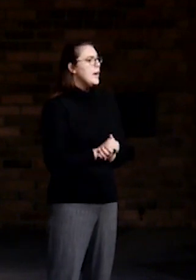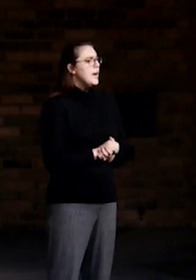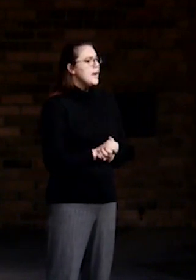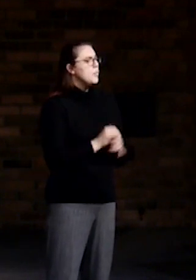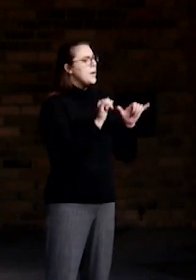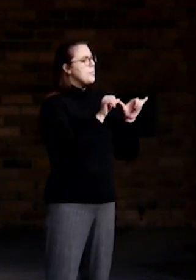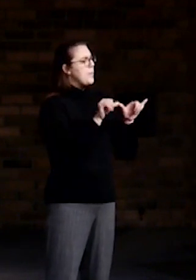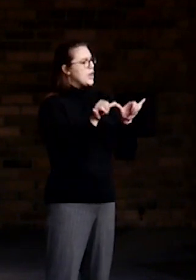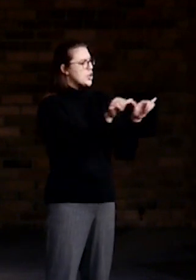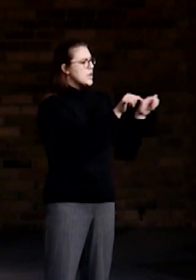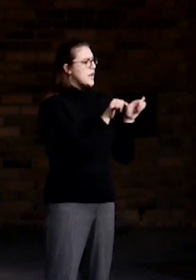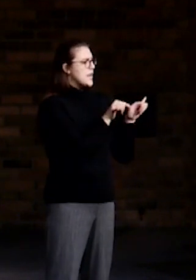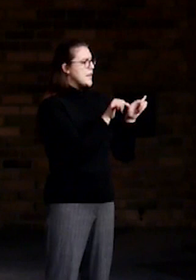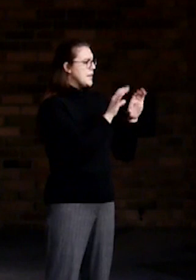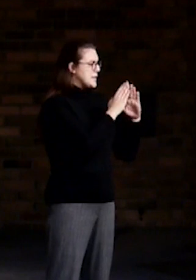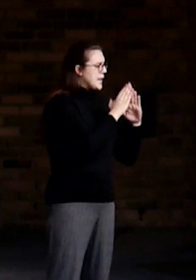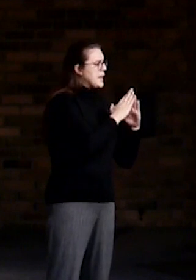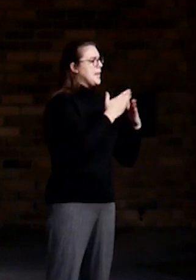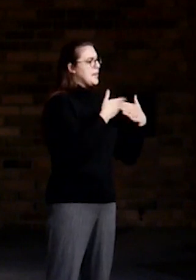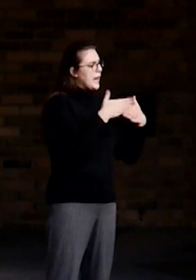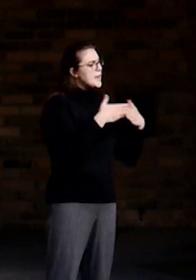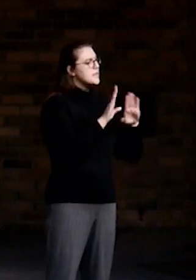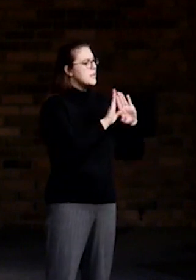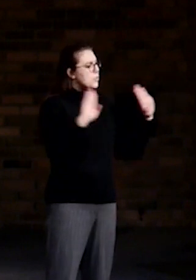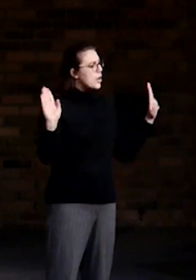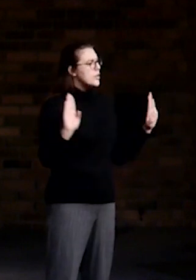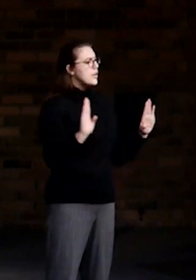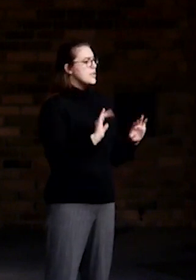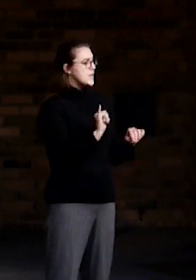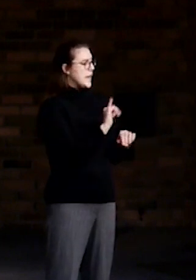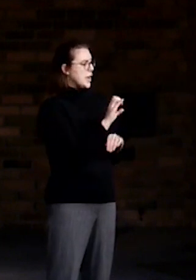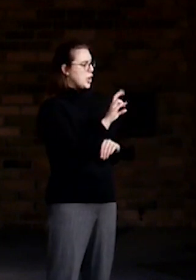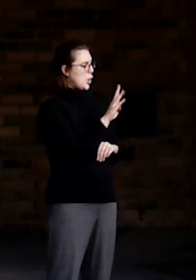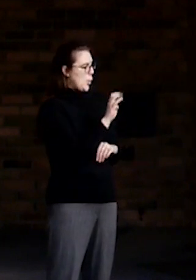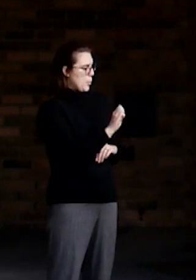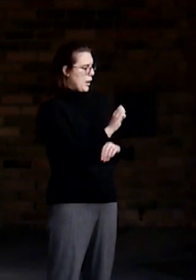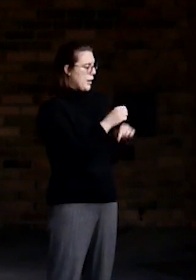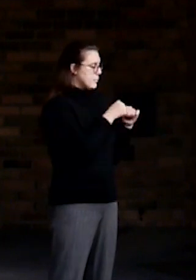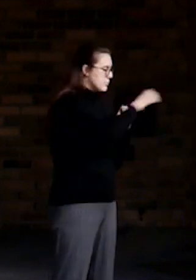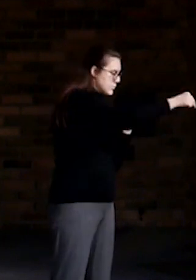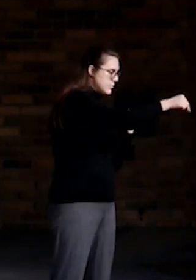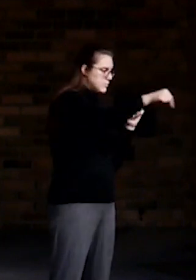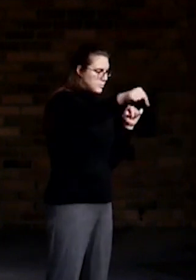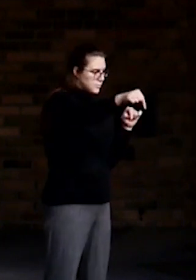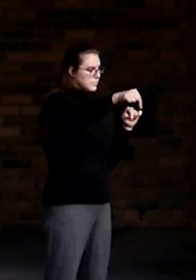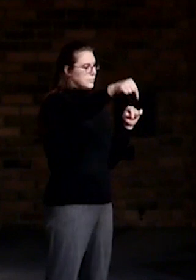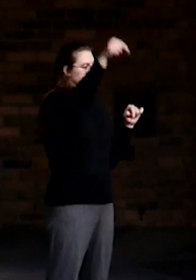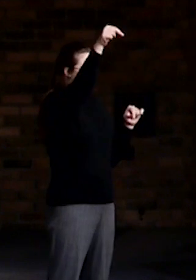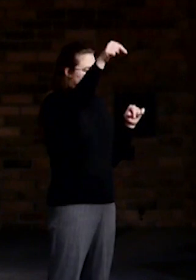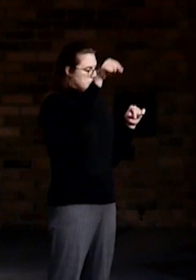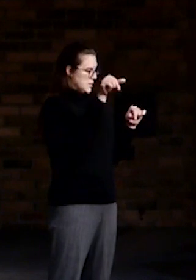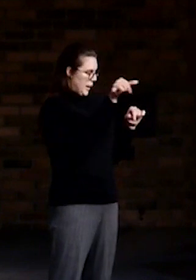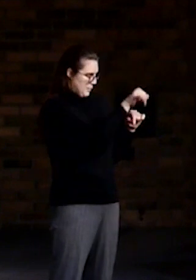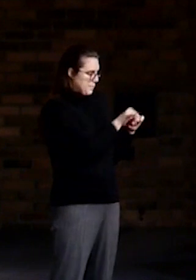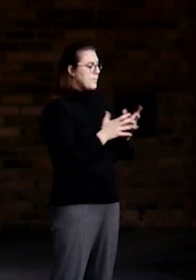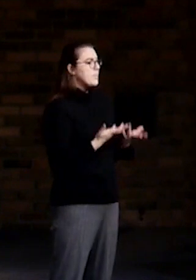measured the city and its gates and its walls. The city was laid out like a cube, as long as it was wide and high. And it measured to